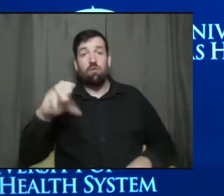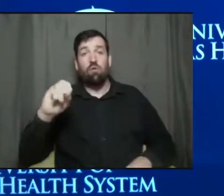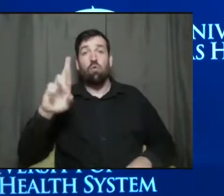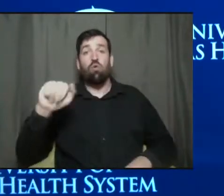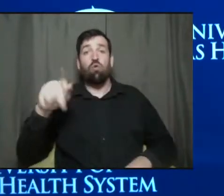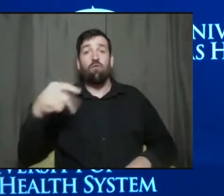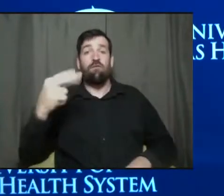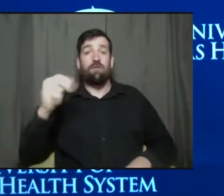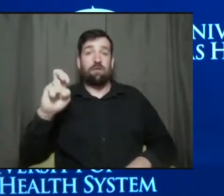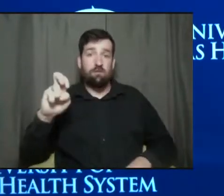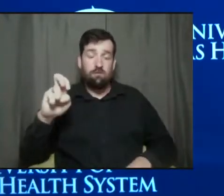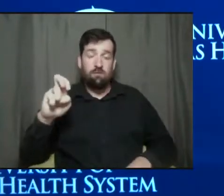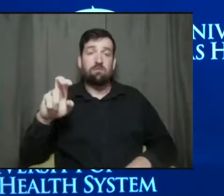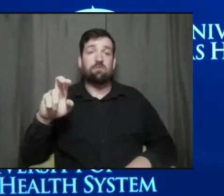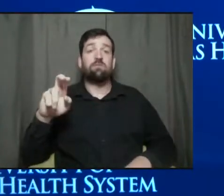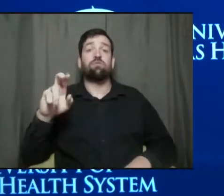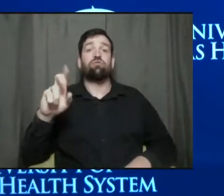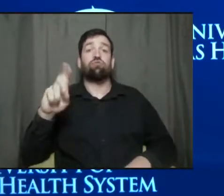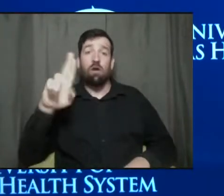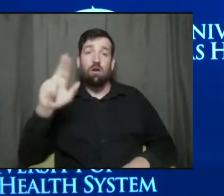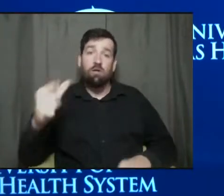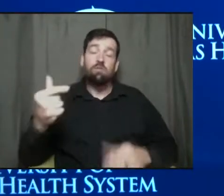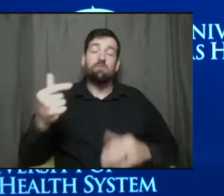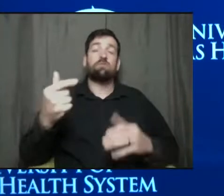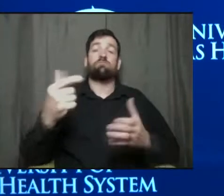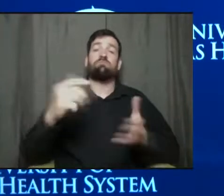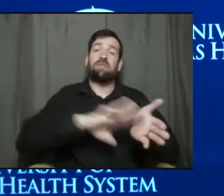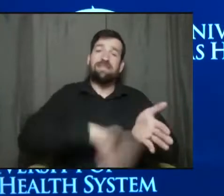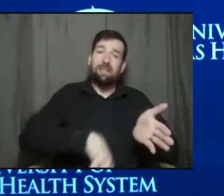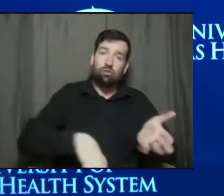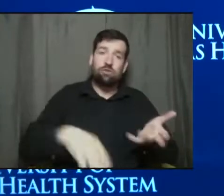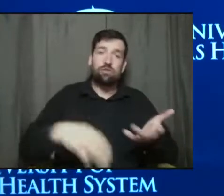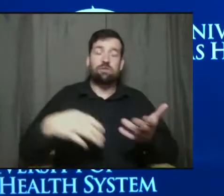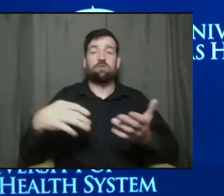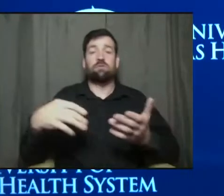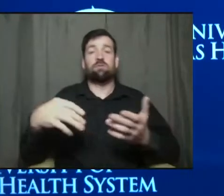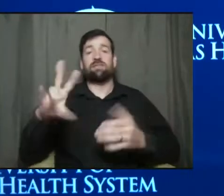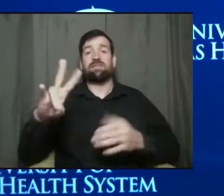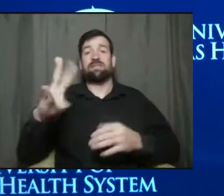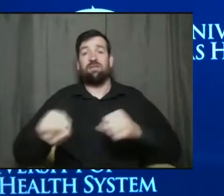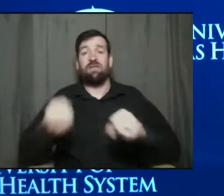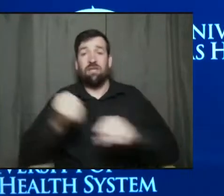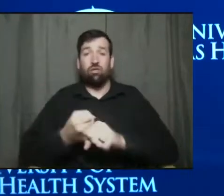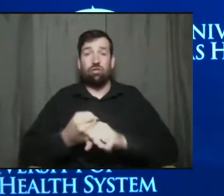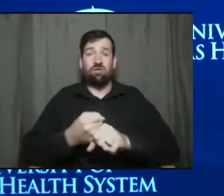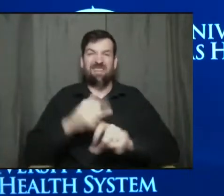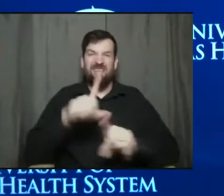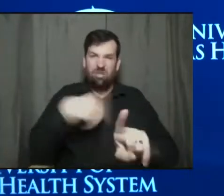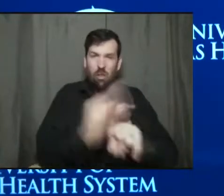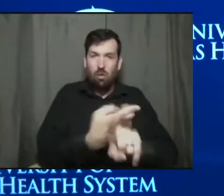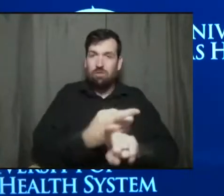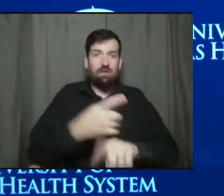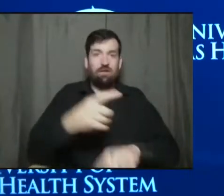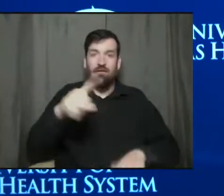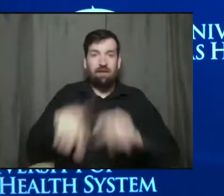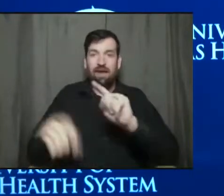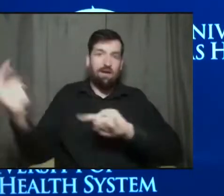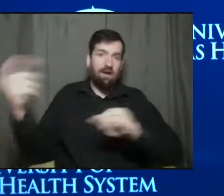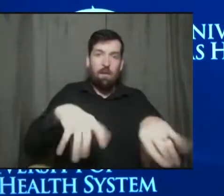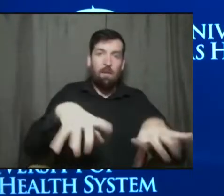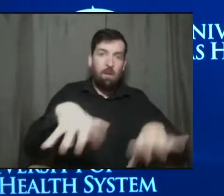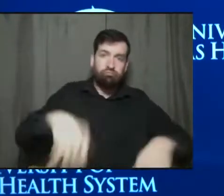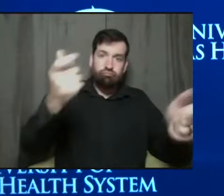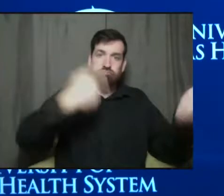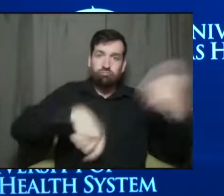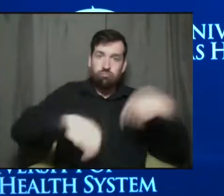tax credits, exemptions, 7 years of what's called exclusivity in the marketplace. Nobody can come in and try and imitate the drug. This helps remarkable medicines